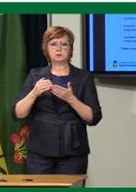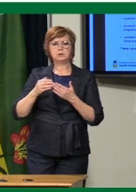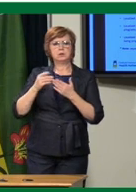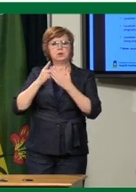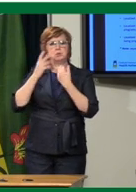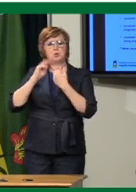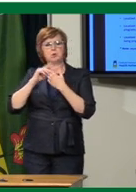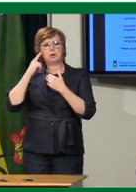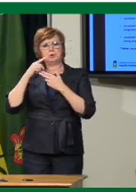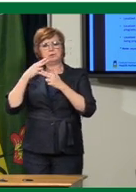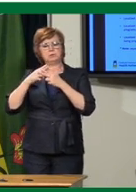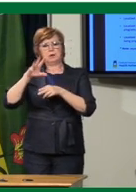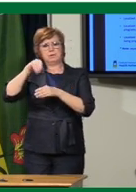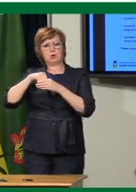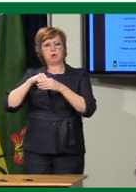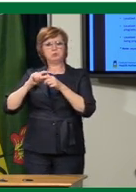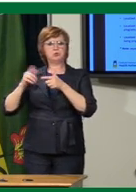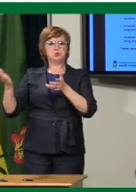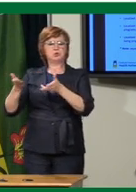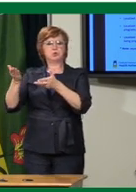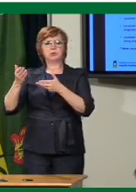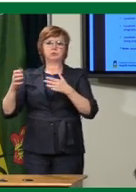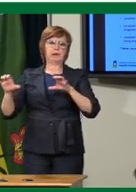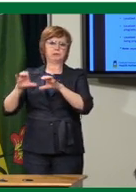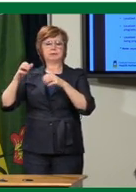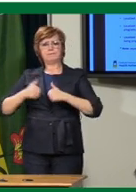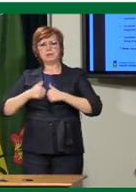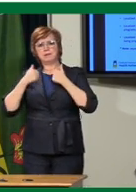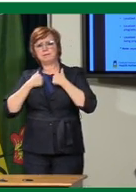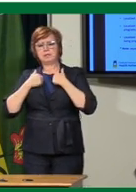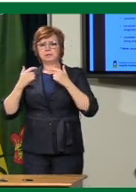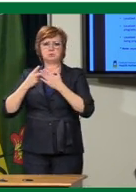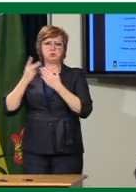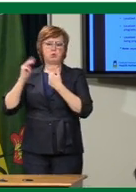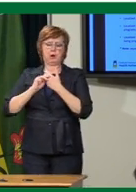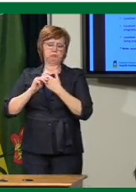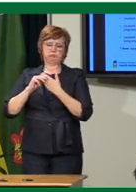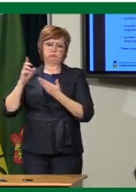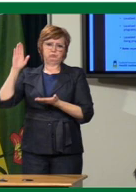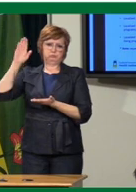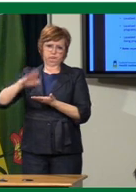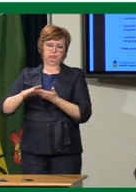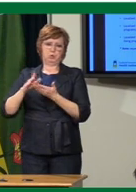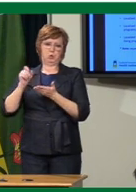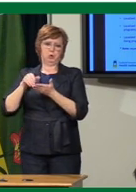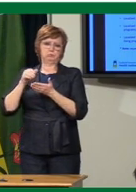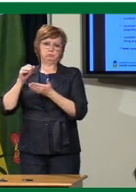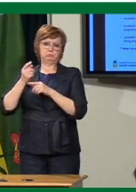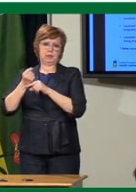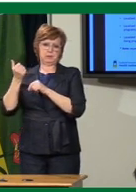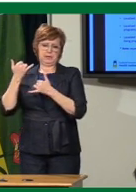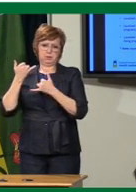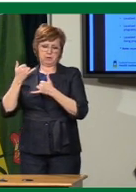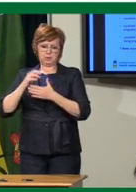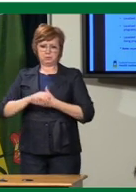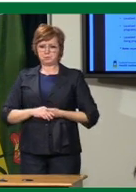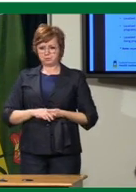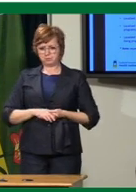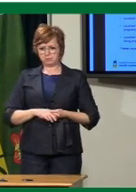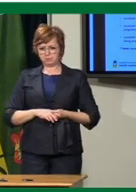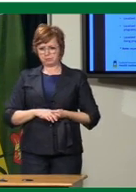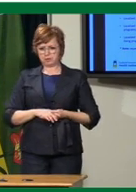that are offered. We expect, and we're experiencing as we speak, that we are going to be implementing similar service